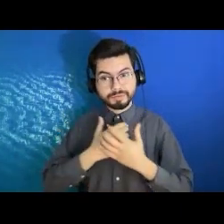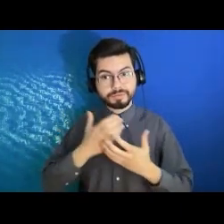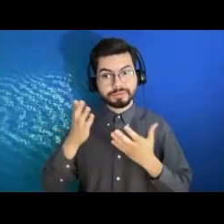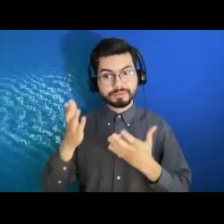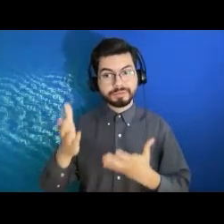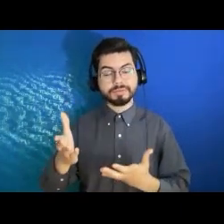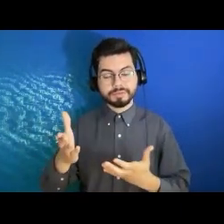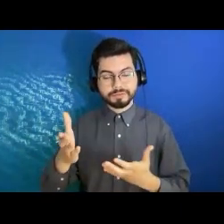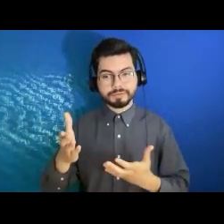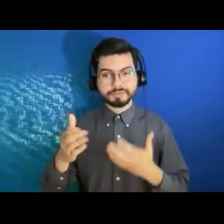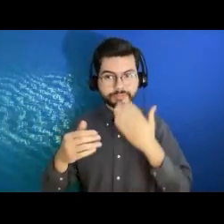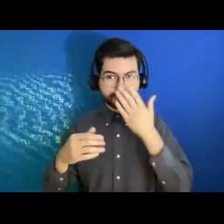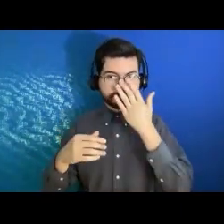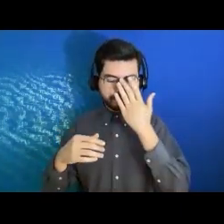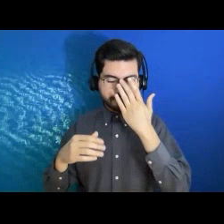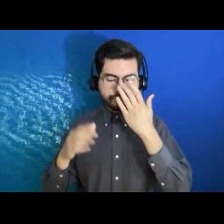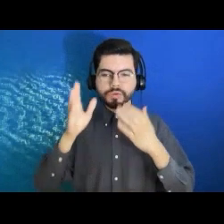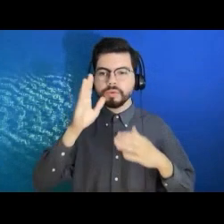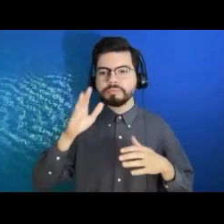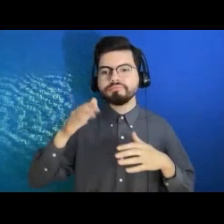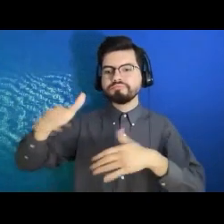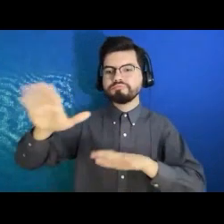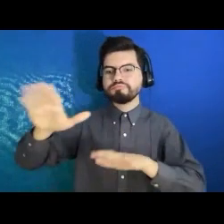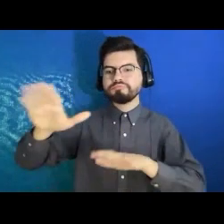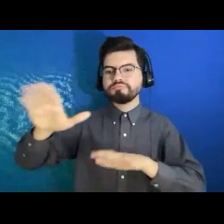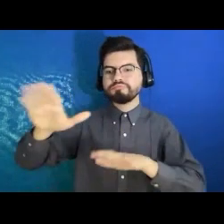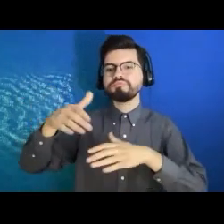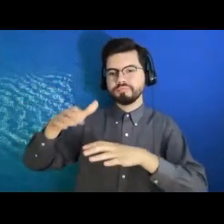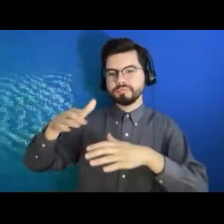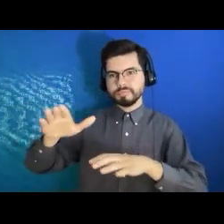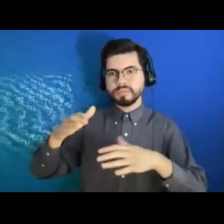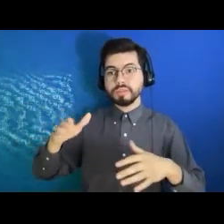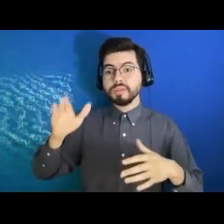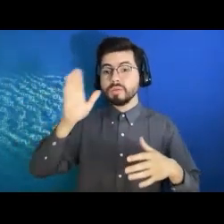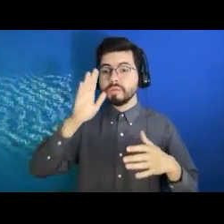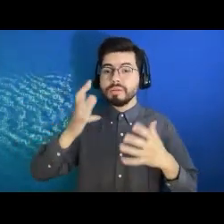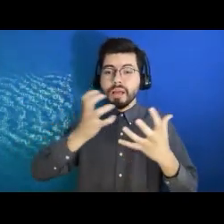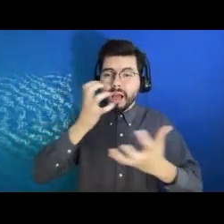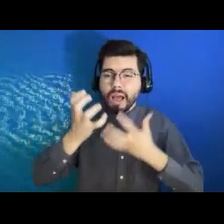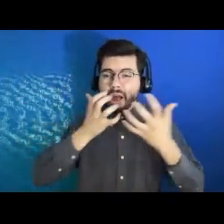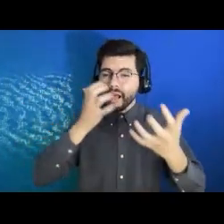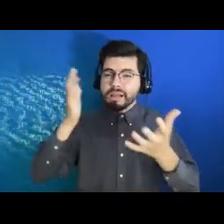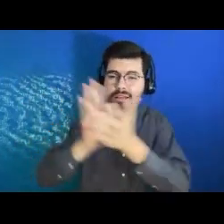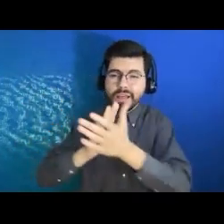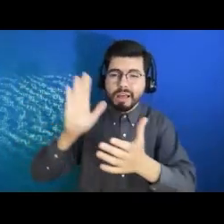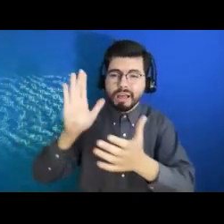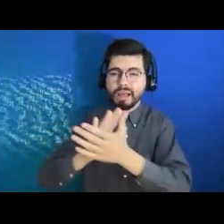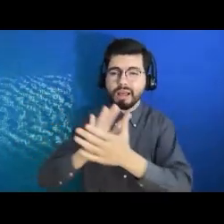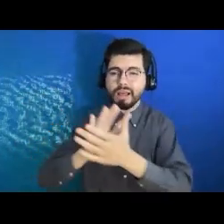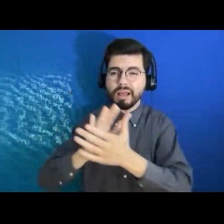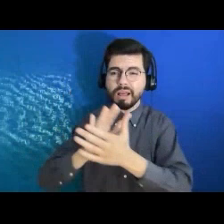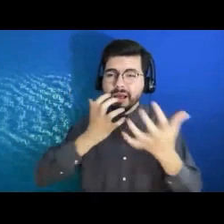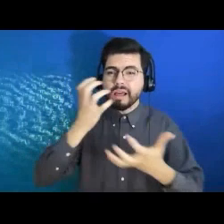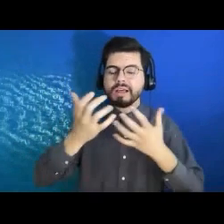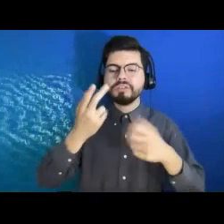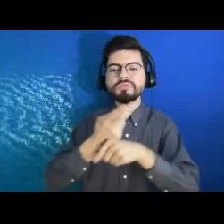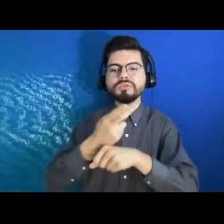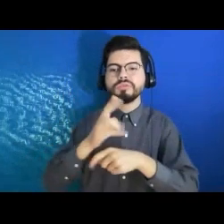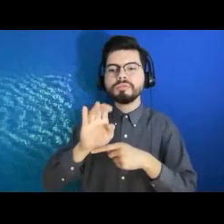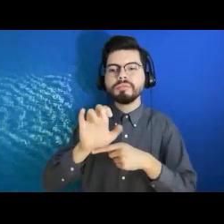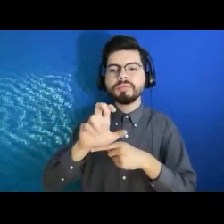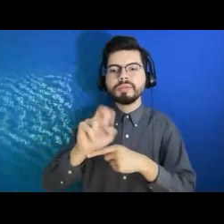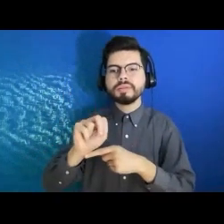we might haze it away. Usually just kind of walking towards it, yelling and clapping, rather than we're not using bean bags or anything for that, or maybe a